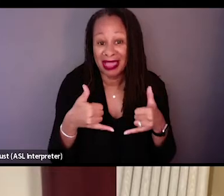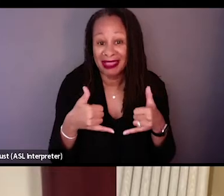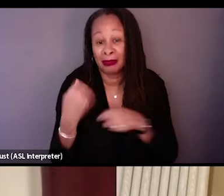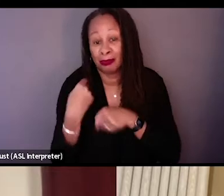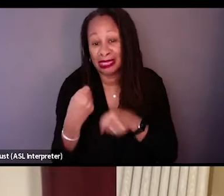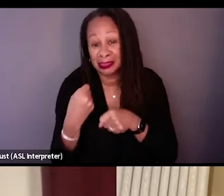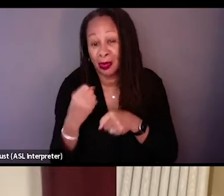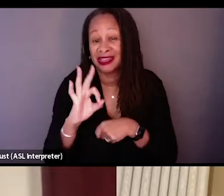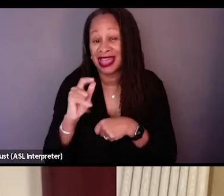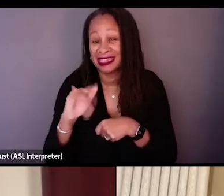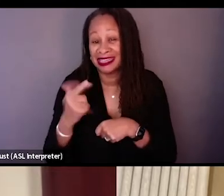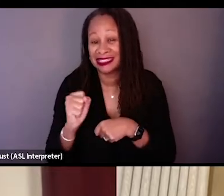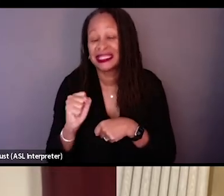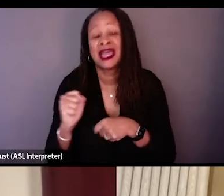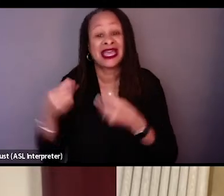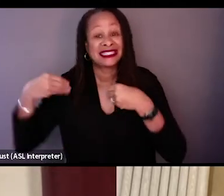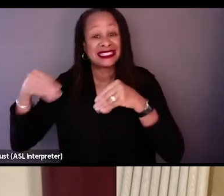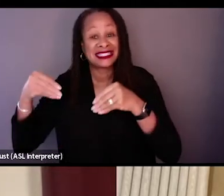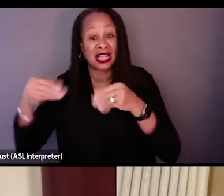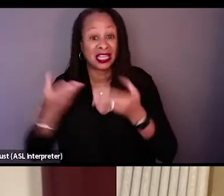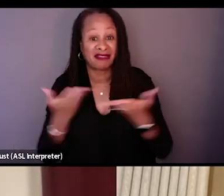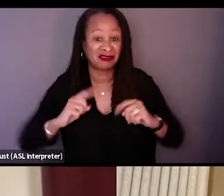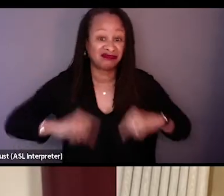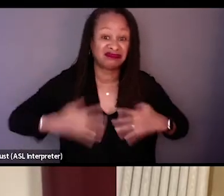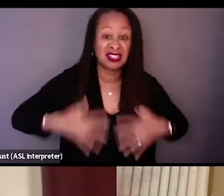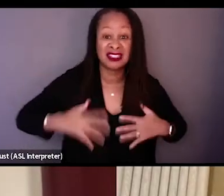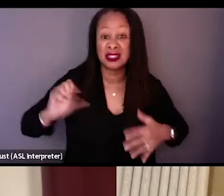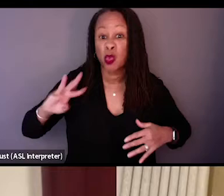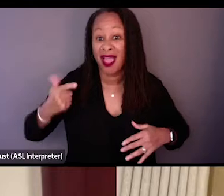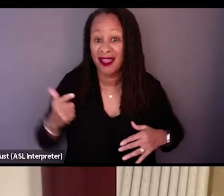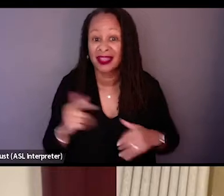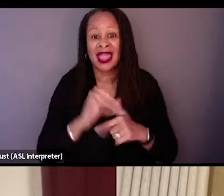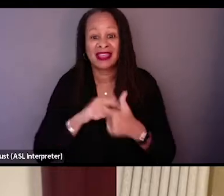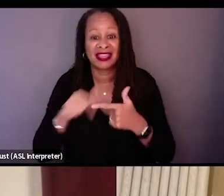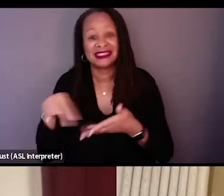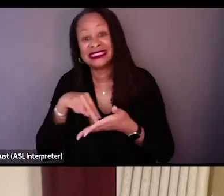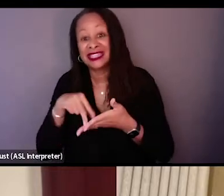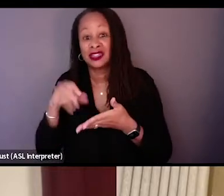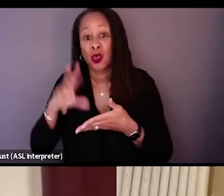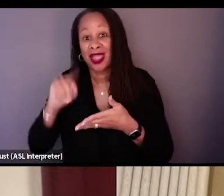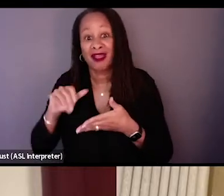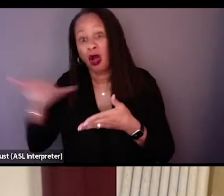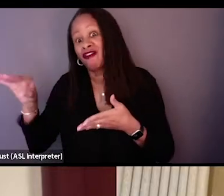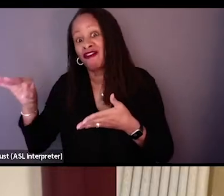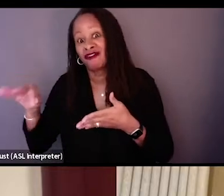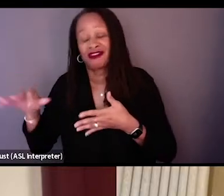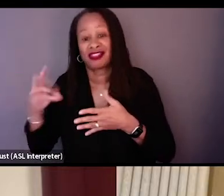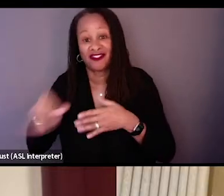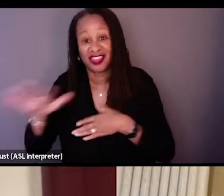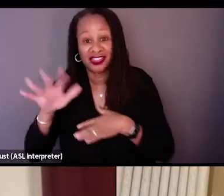then selling merchandise and having a big dinner to raise more money for the team, and then dancing your way off the field. That